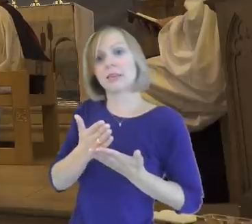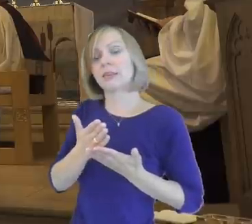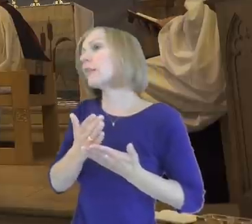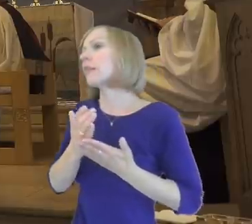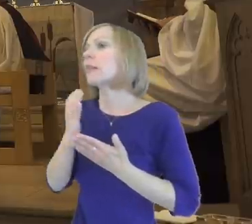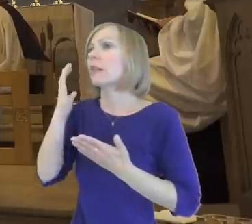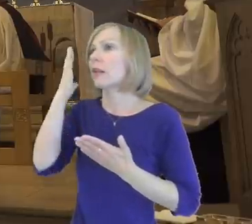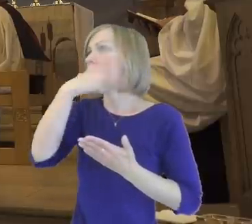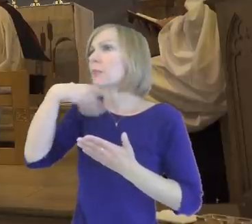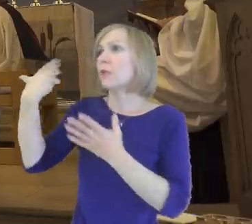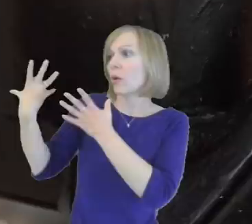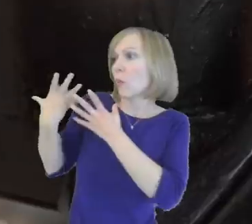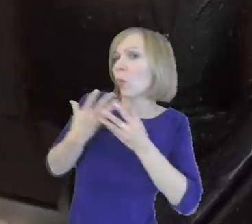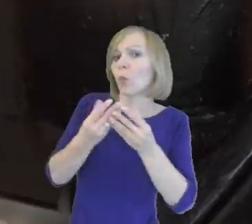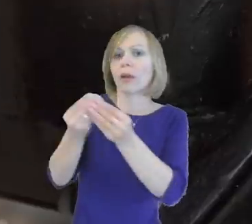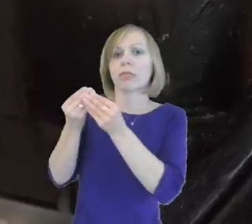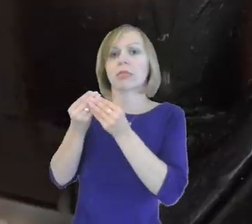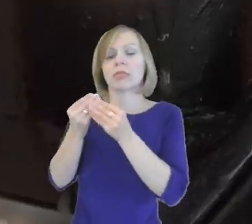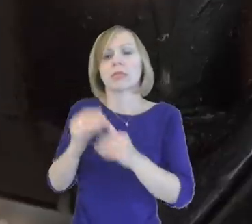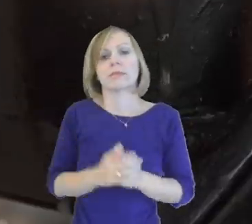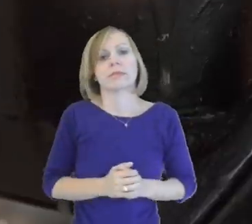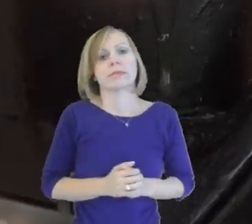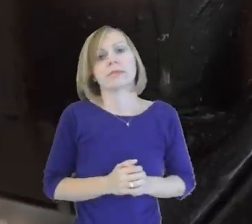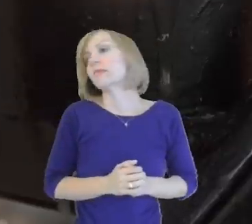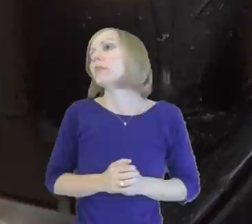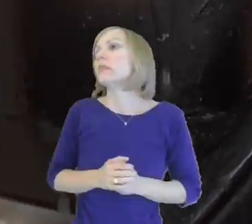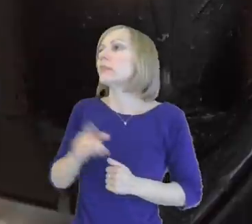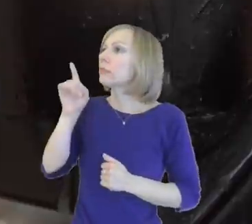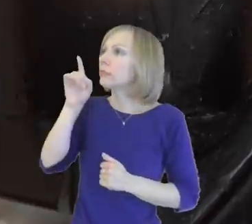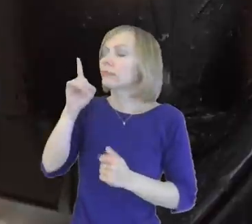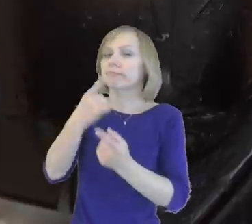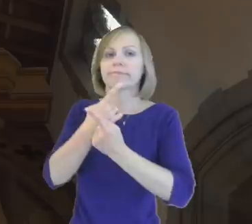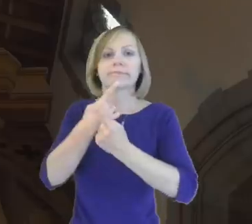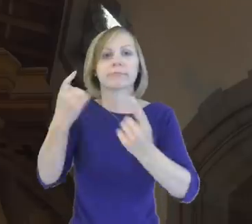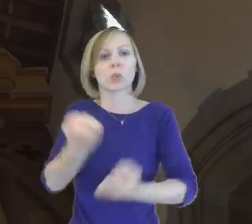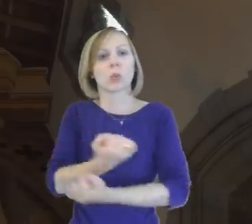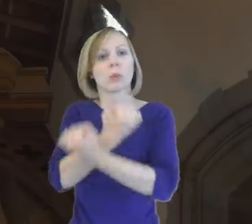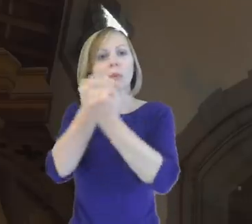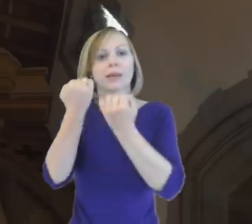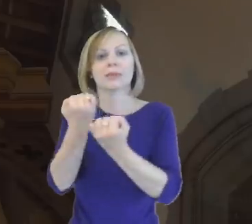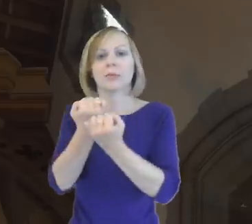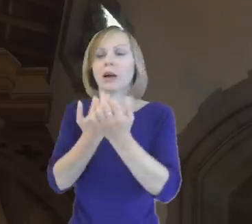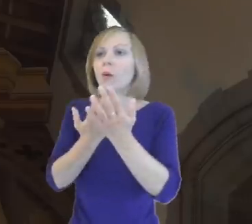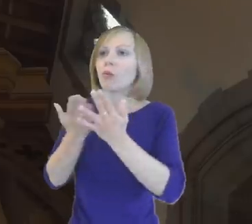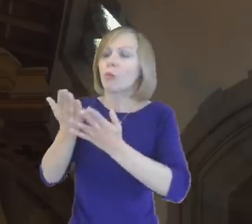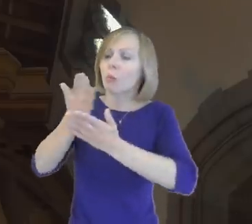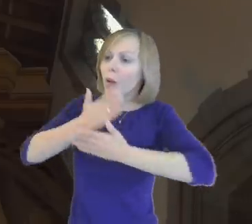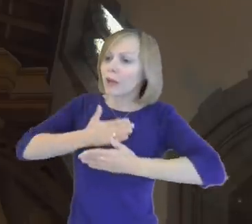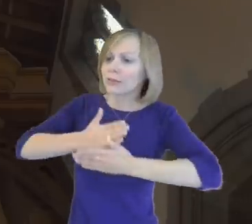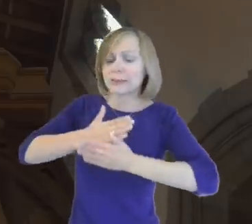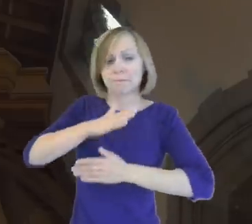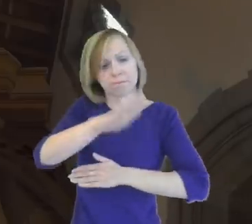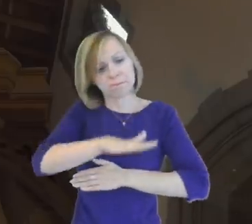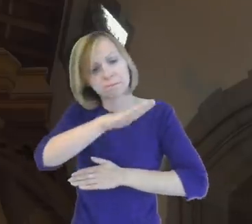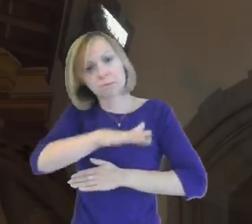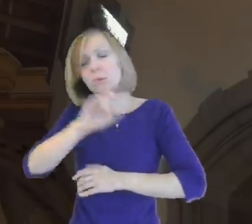Holy Spirit from us. O God, who declarest thy almighty power most chiefly in showing mercy and pity, mercifully grant unto